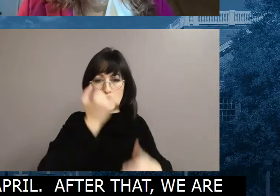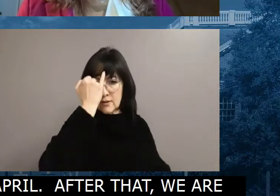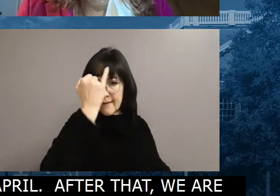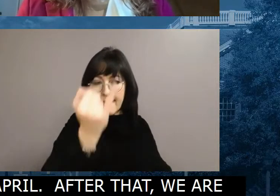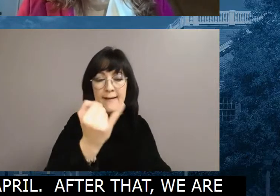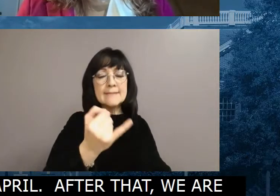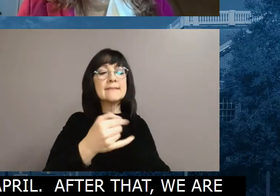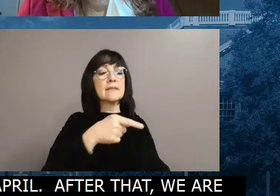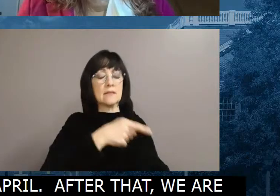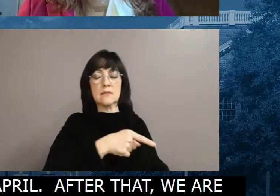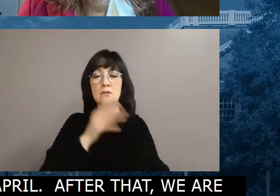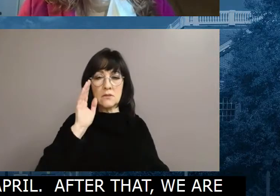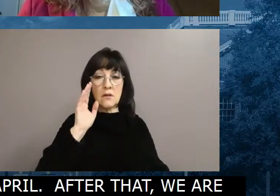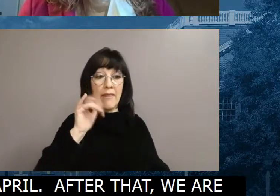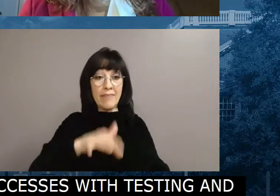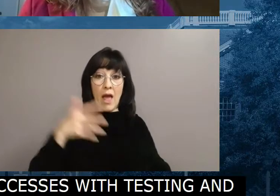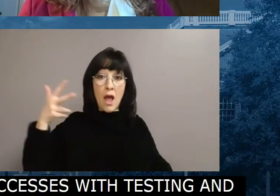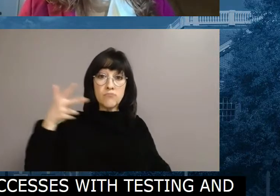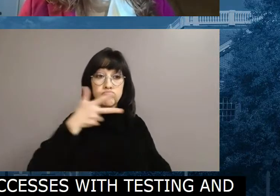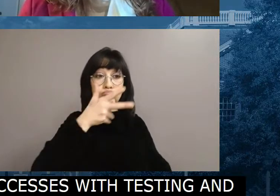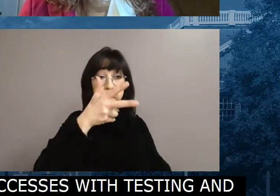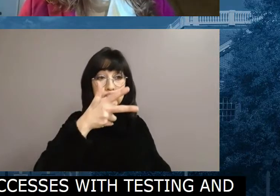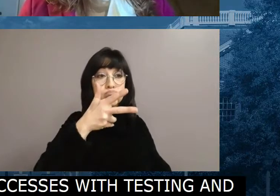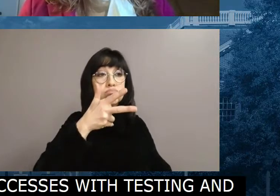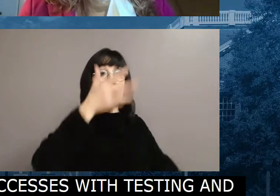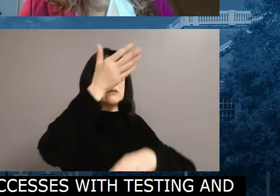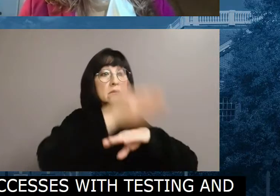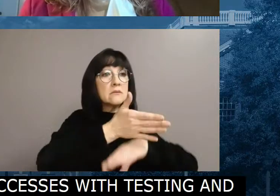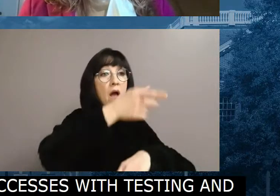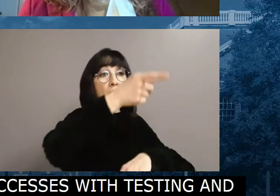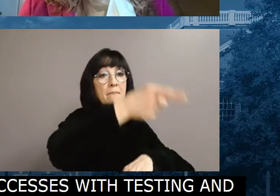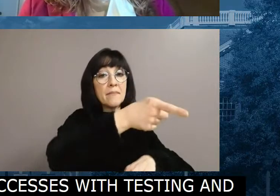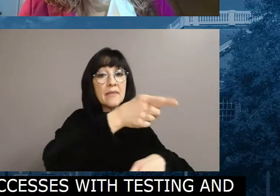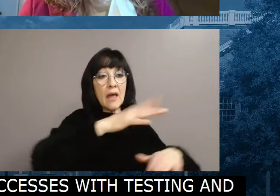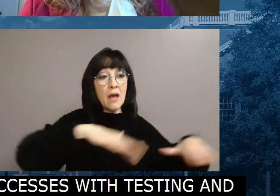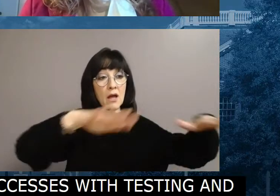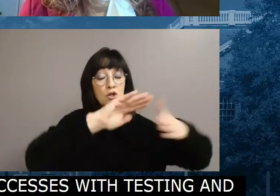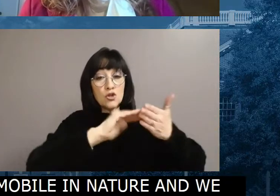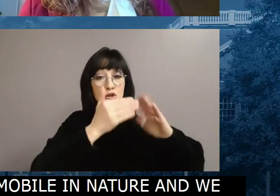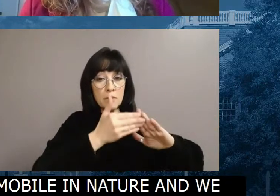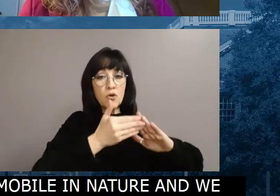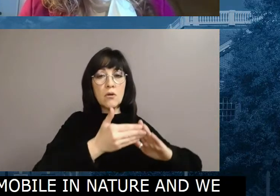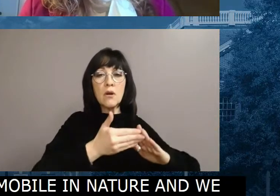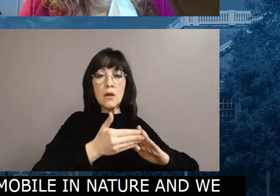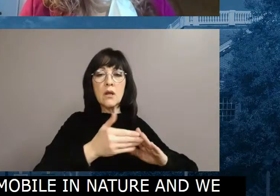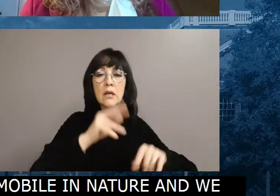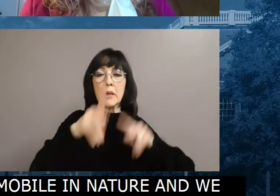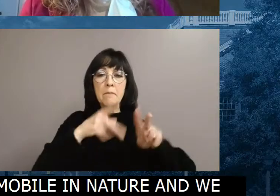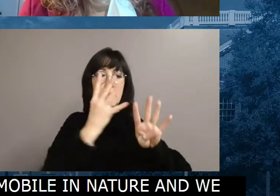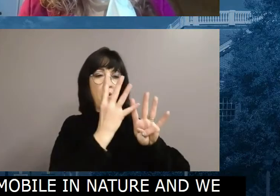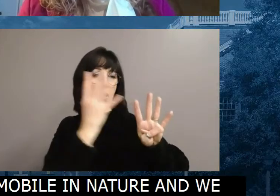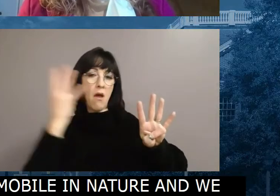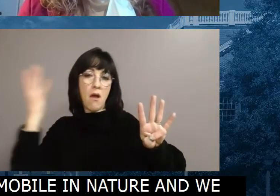out, knowing that what I said a few minutes ago of getting into the community a little bit closer to where the need is, rather